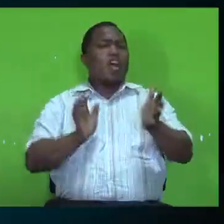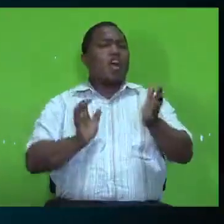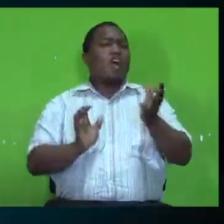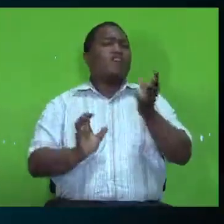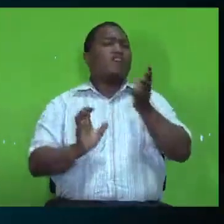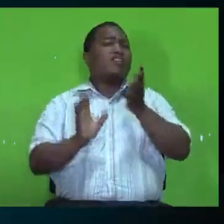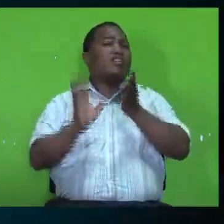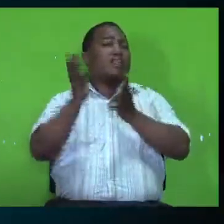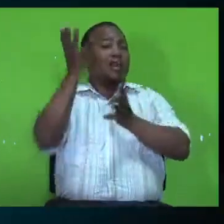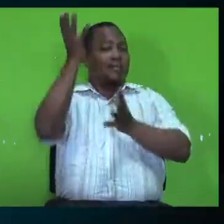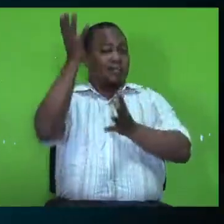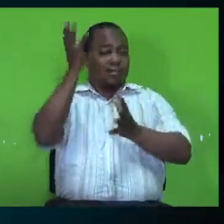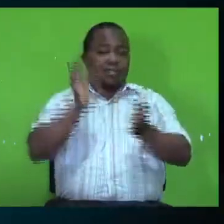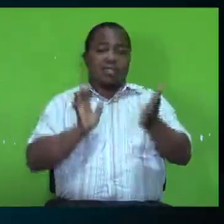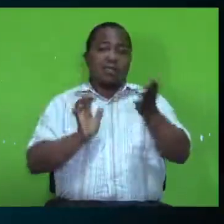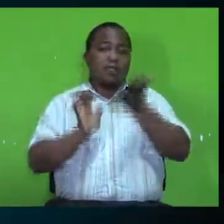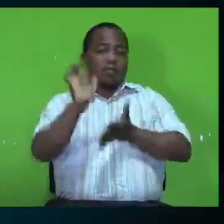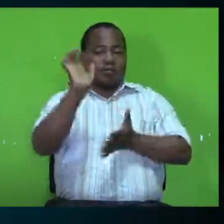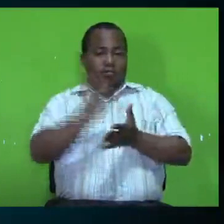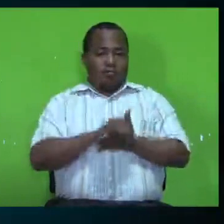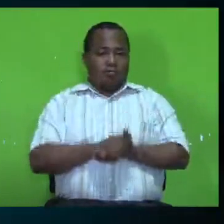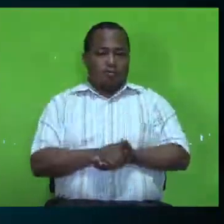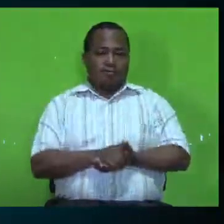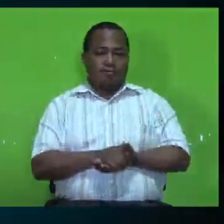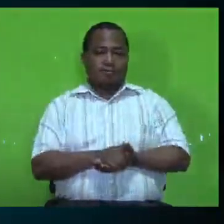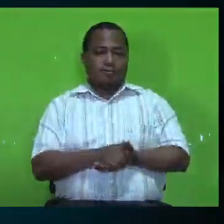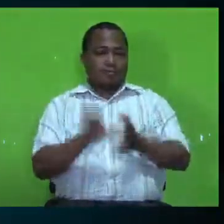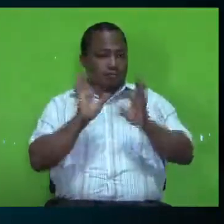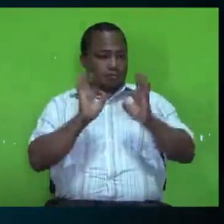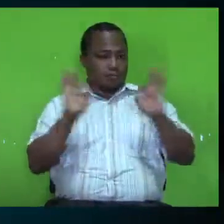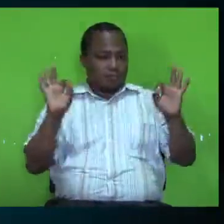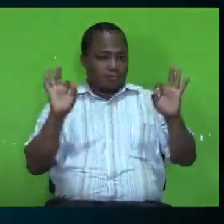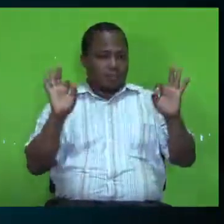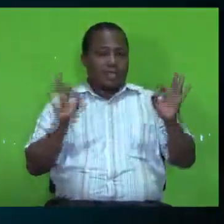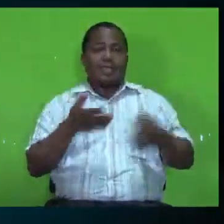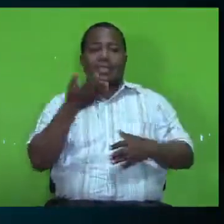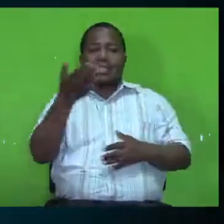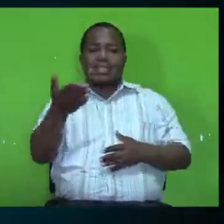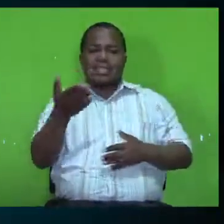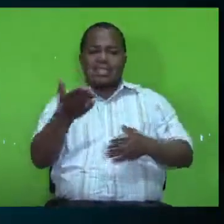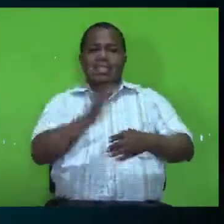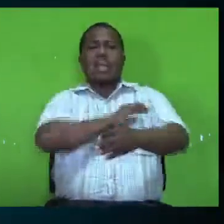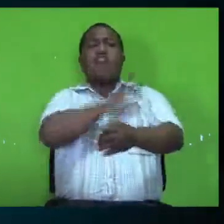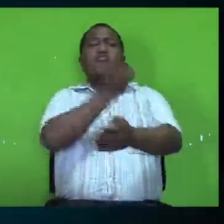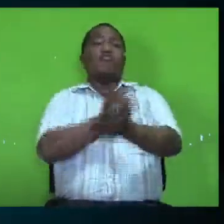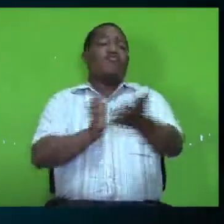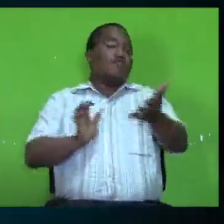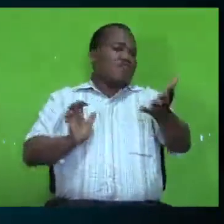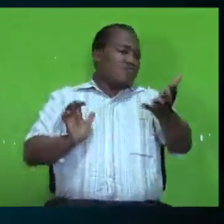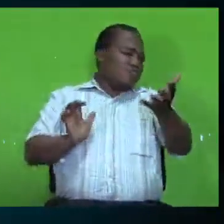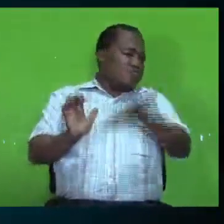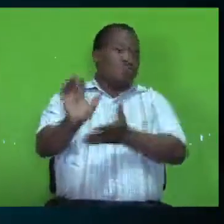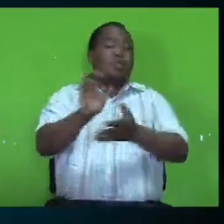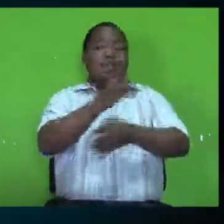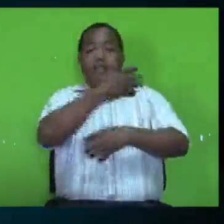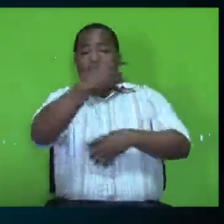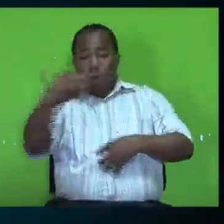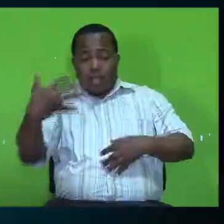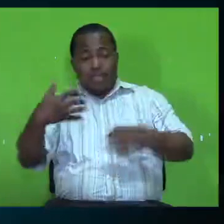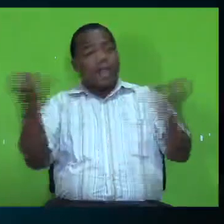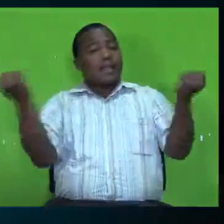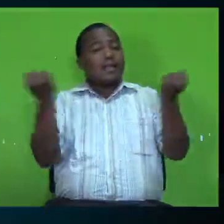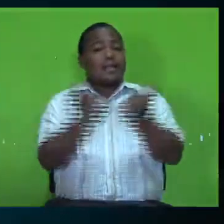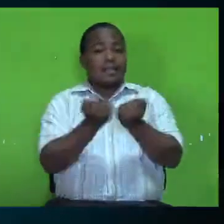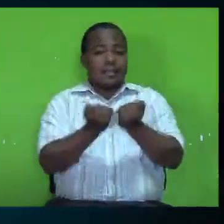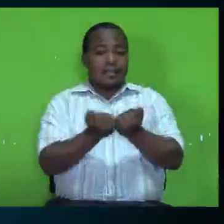pole. Yes? Very nice. It's the forces of pulling water